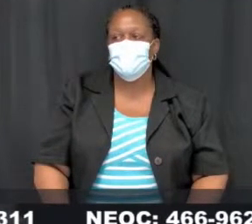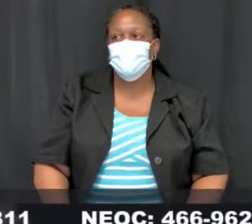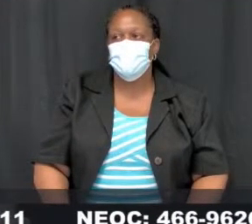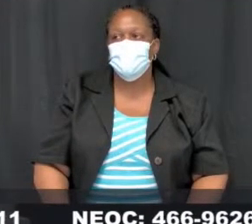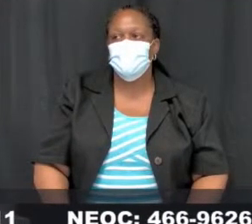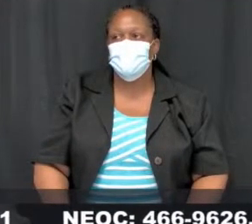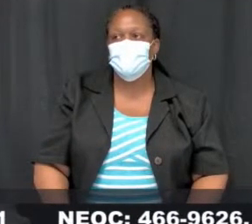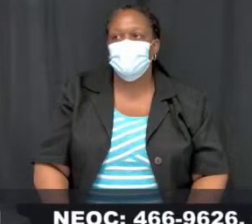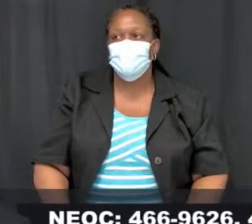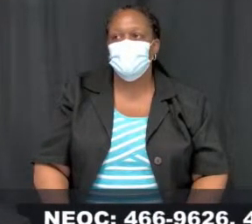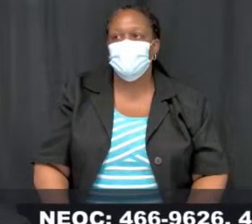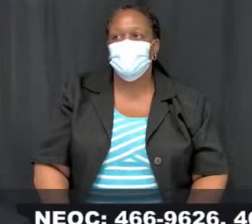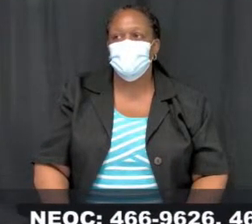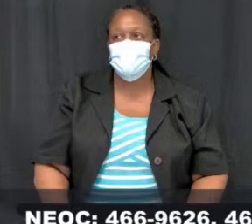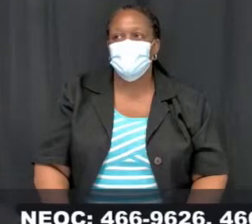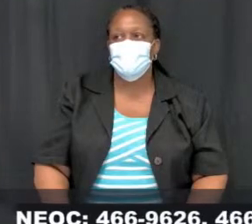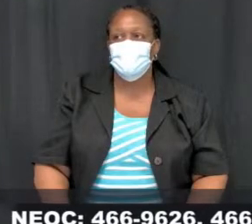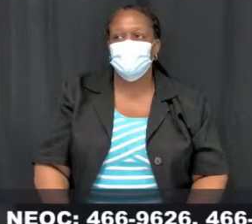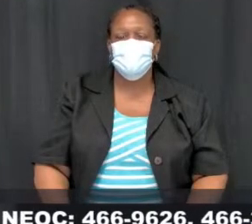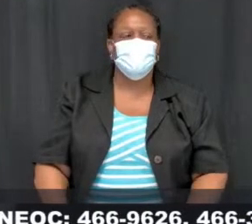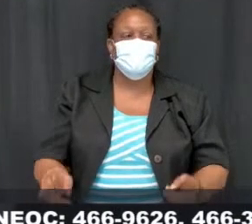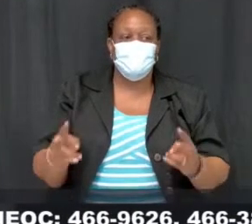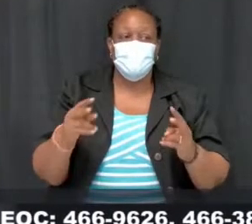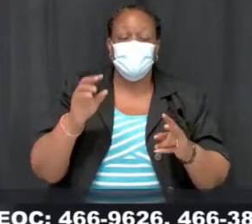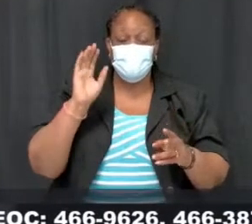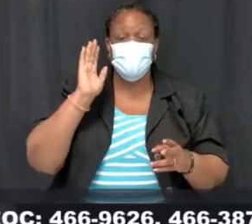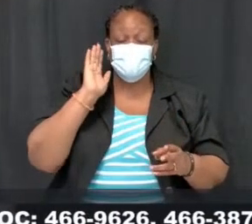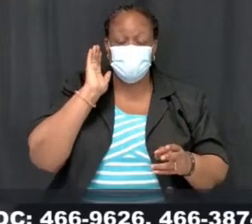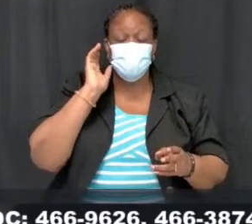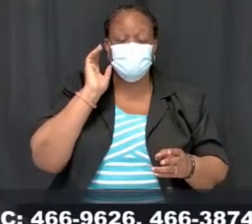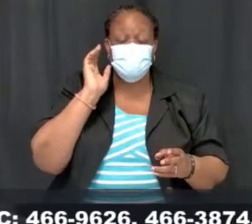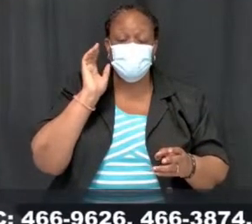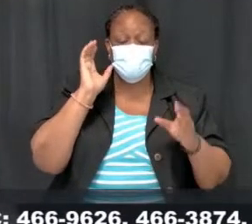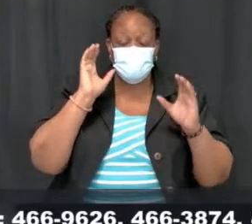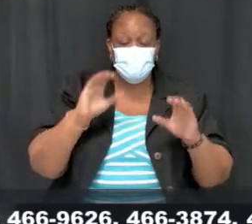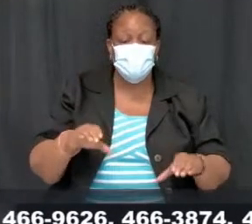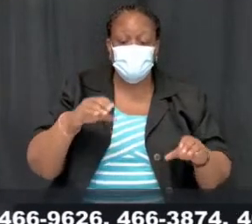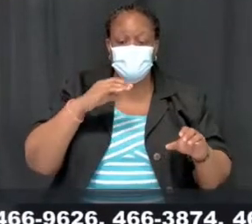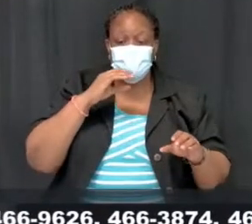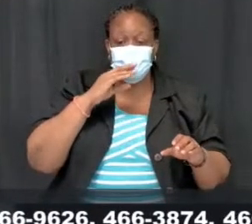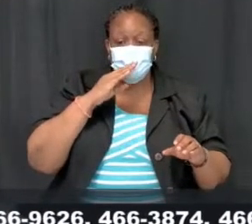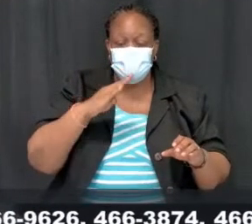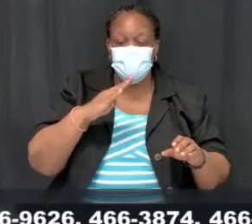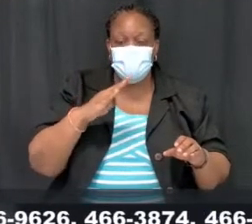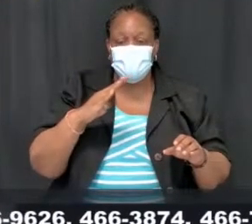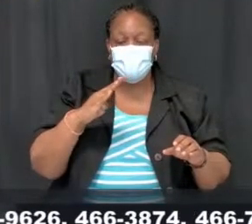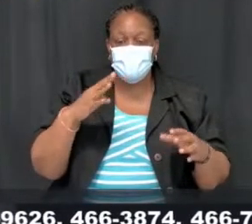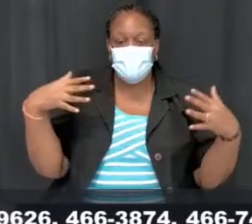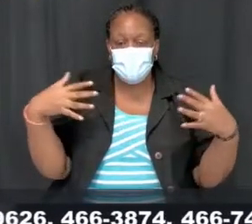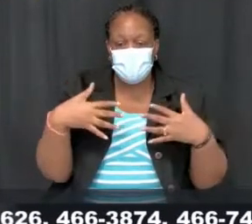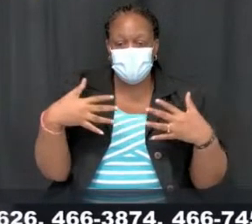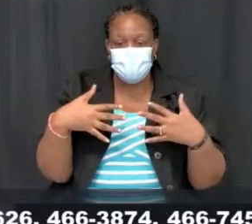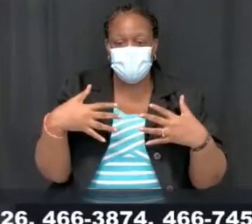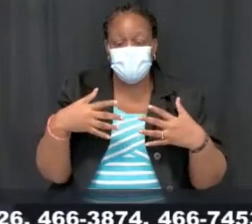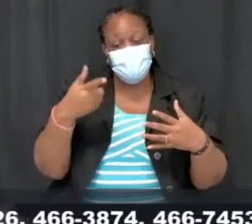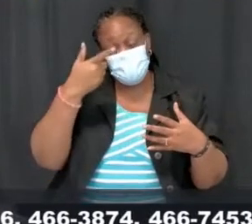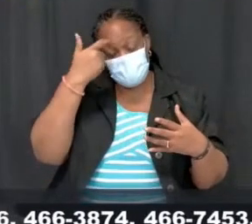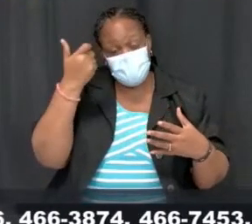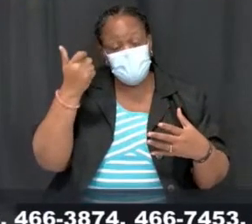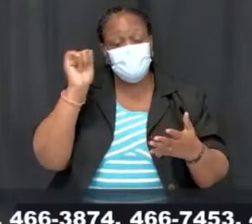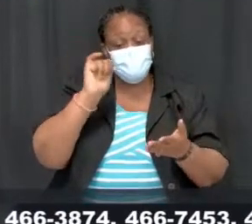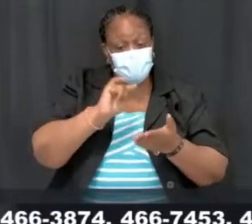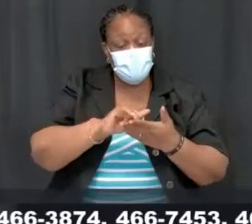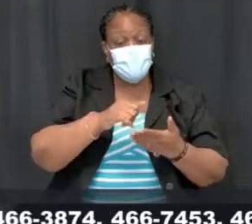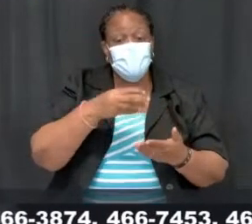in her presentation. Yes, we should be fearful of the Delta variant because, one, it is more transmissible. We